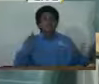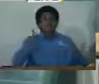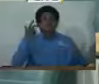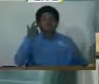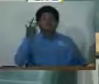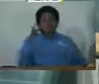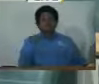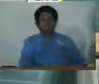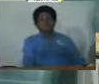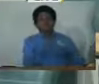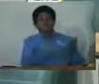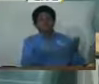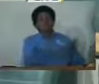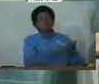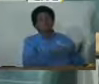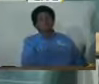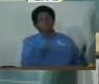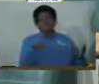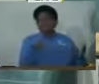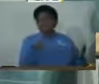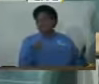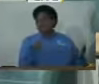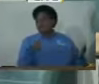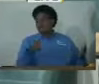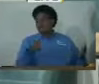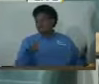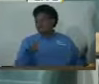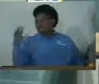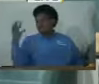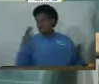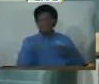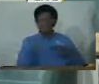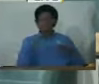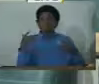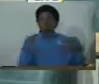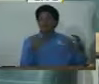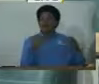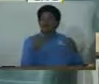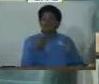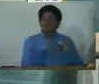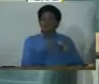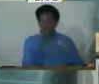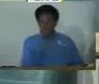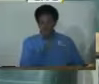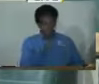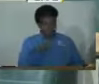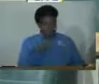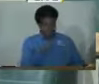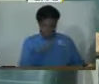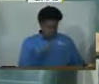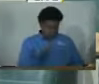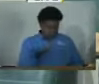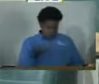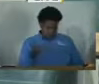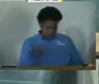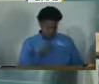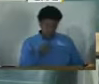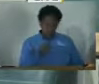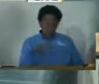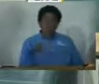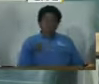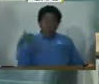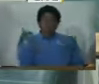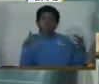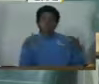condemn unequivocally violence against women, violence against